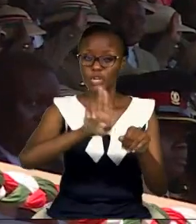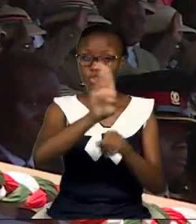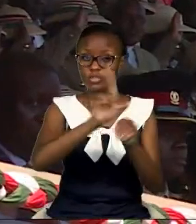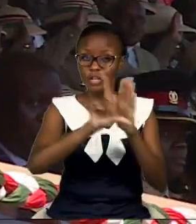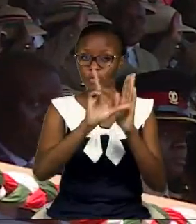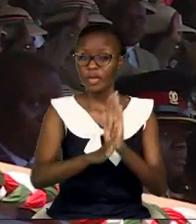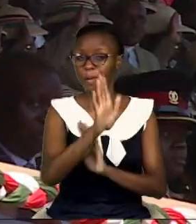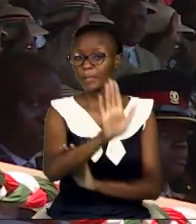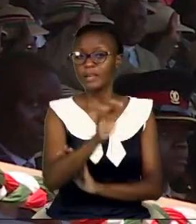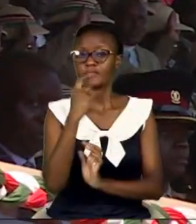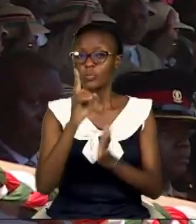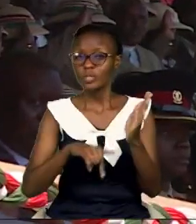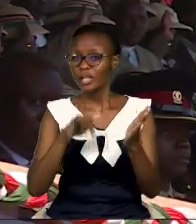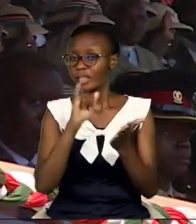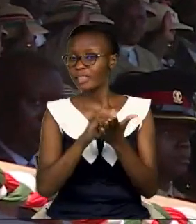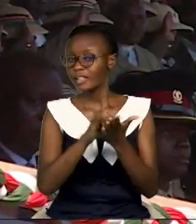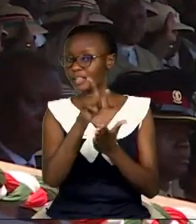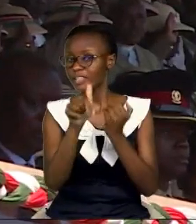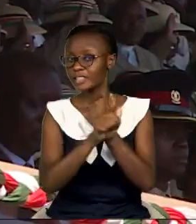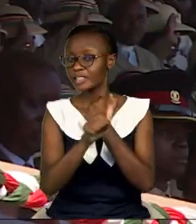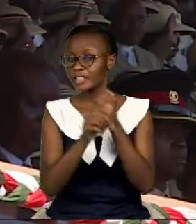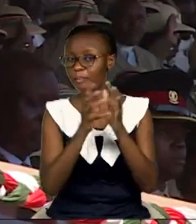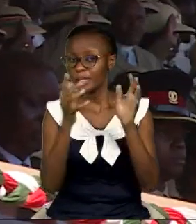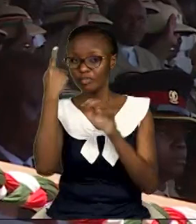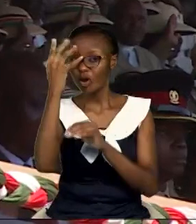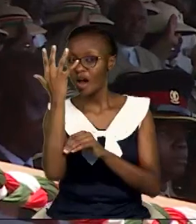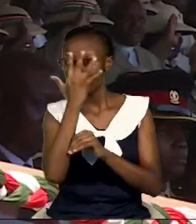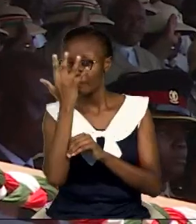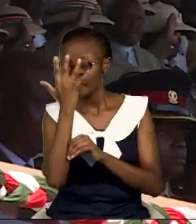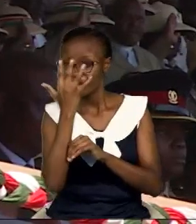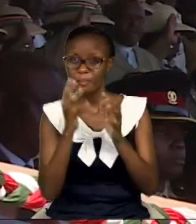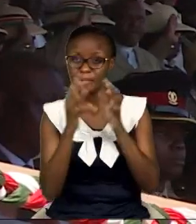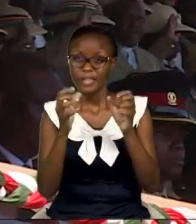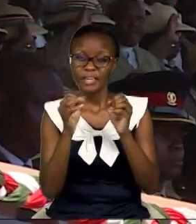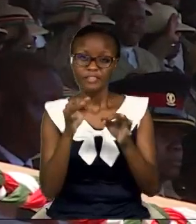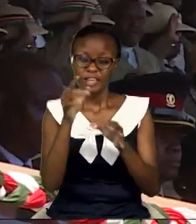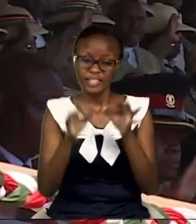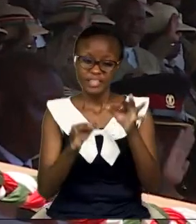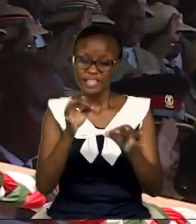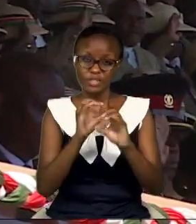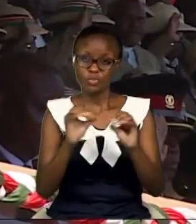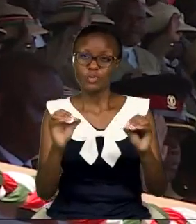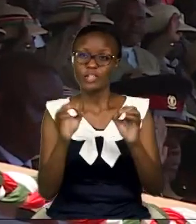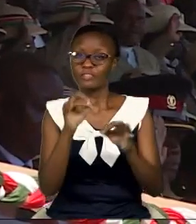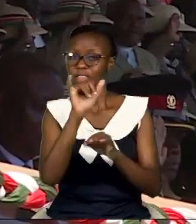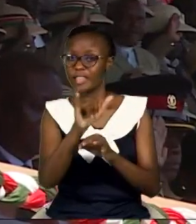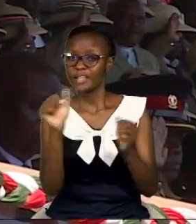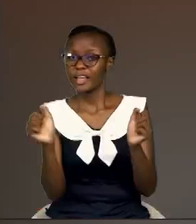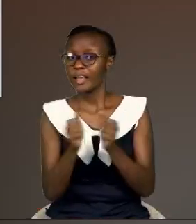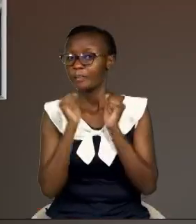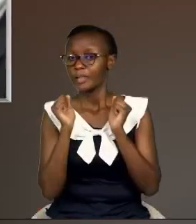Gitonye, has argued that there is an imminent danger of embarrassment and uncertainty in the dispensation of justice if the directive remains